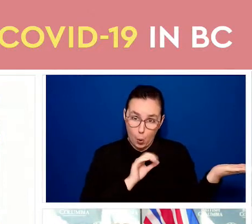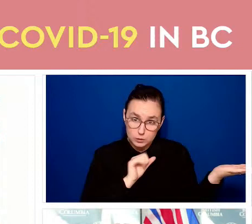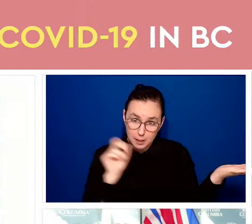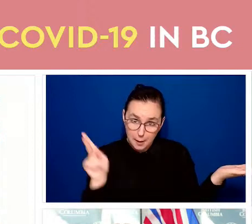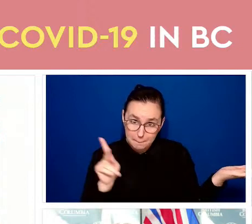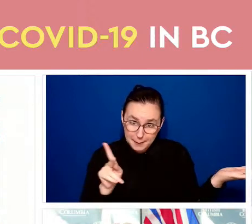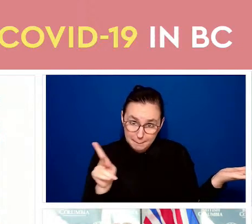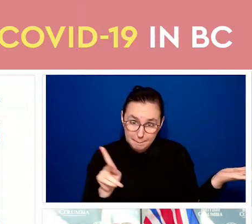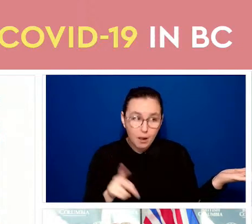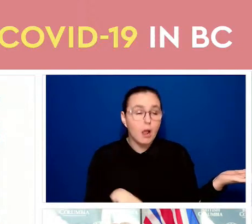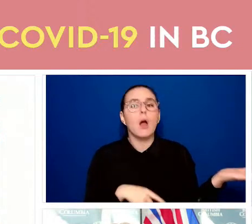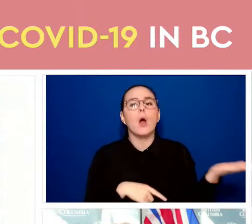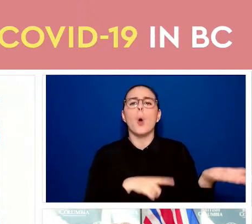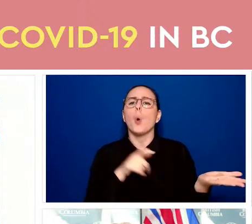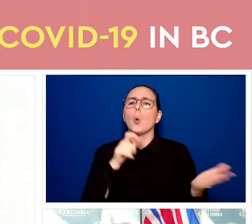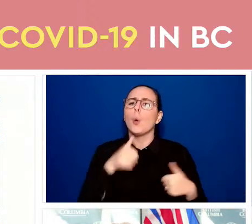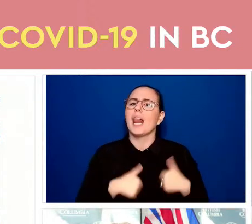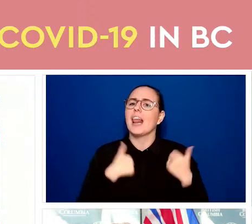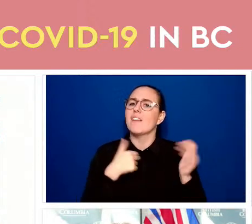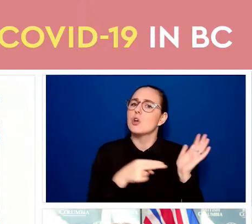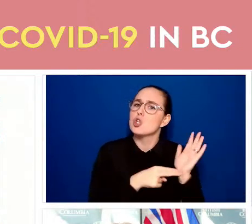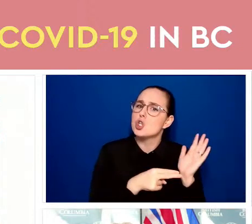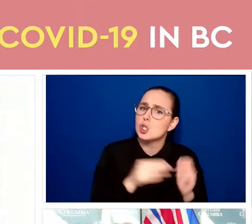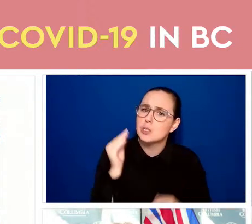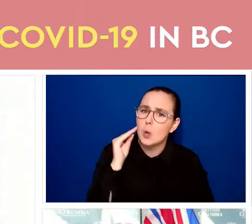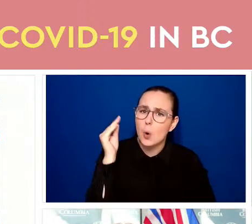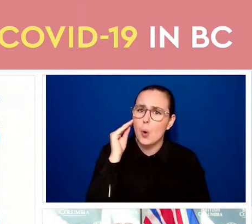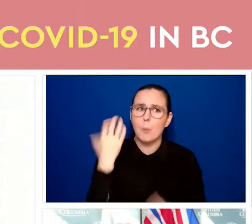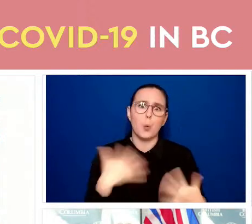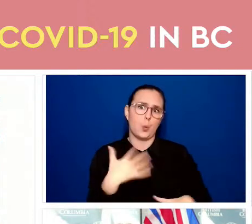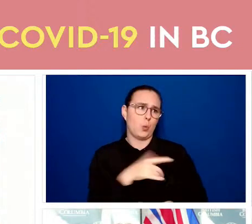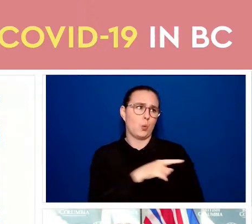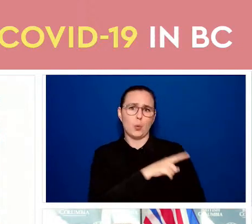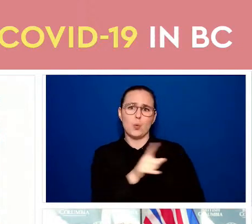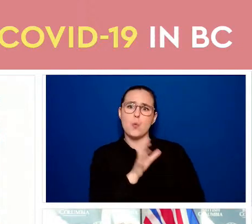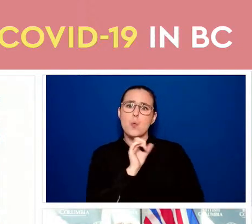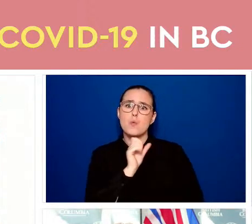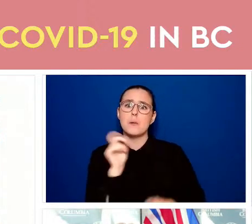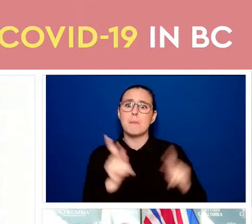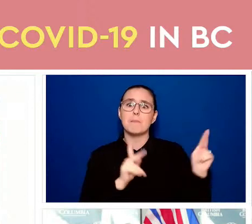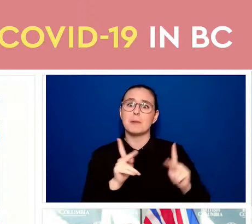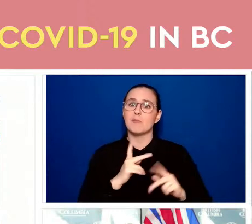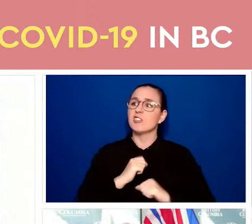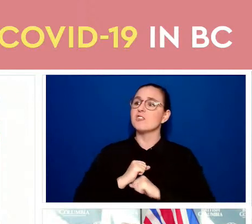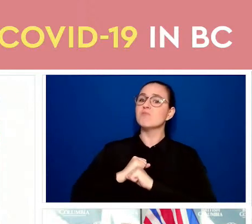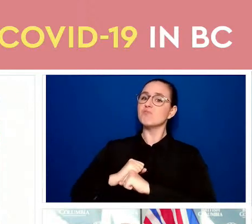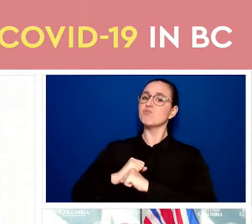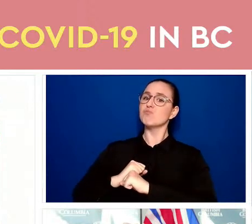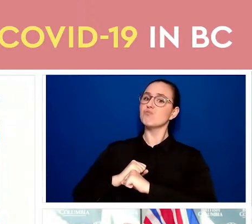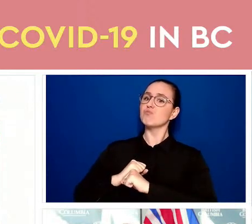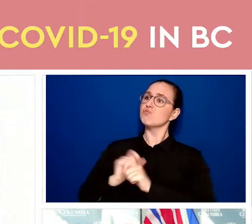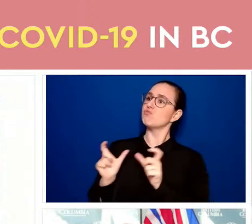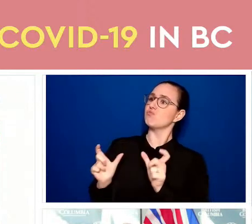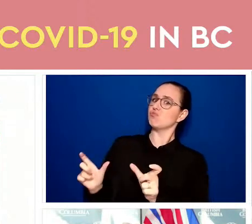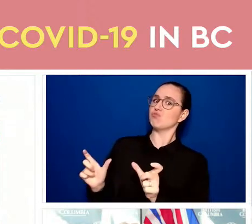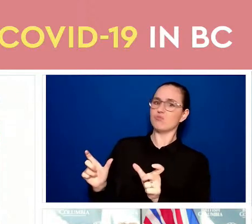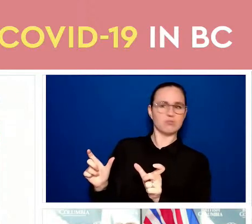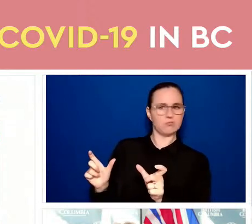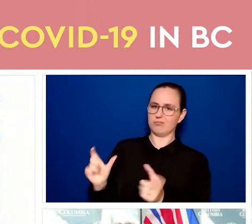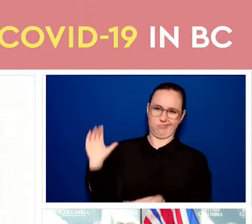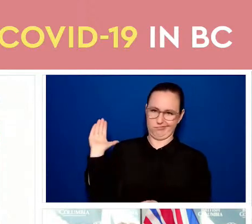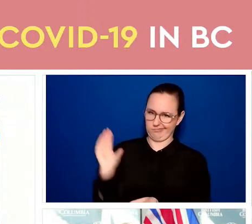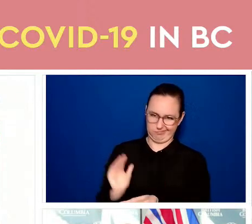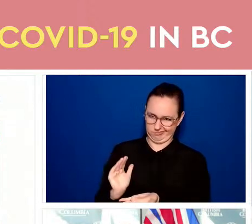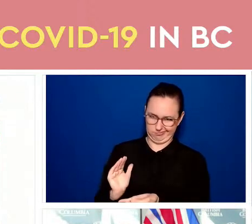that older people have less strong immune responses to most vaccines, and although these ones are really